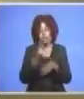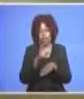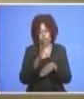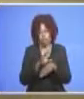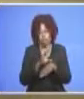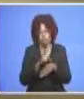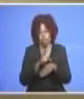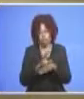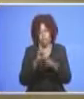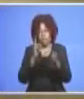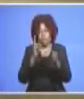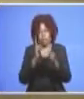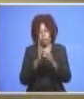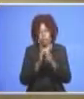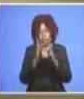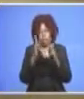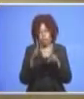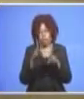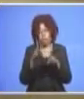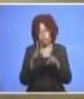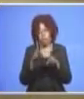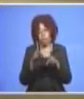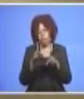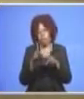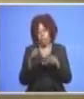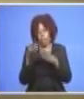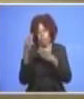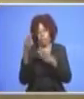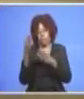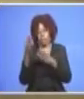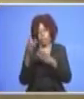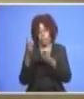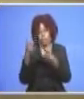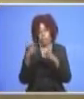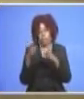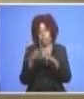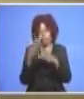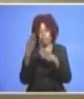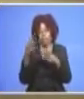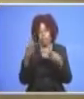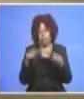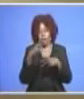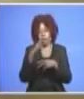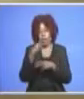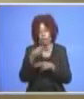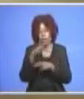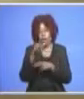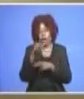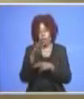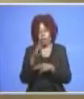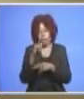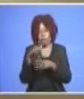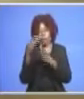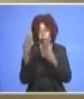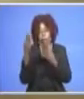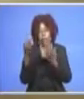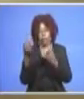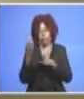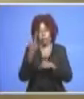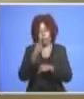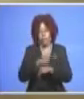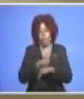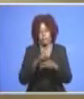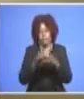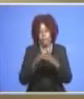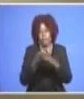met persons from the Bahamas and talk about coming to the Bahamas to establish a hub in the Bahamas. And today is the